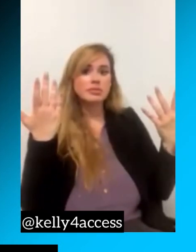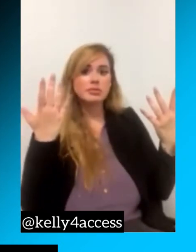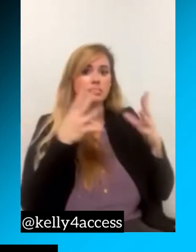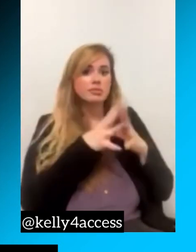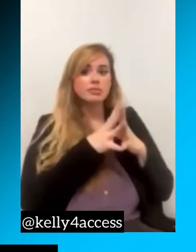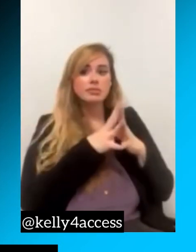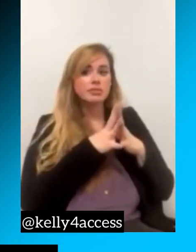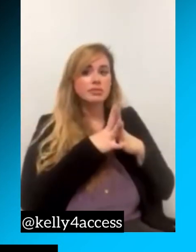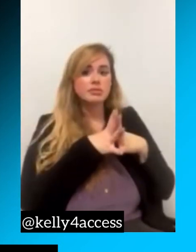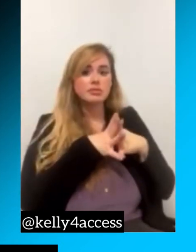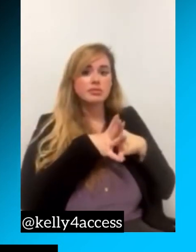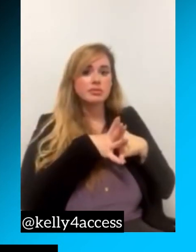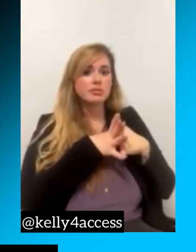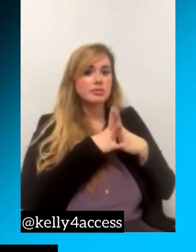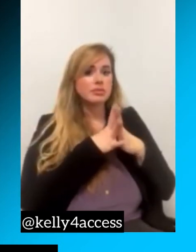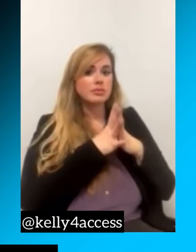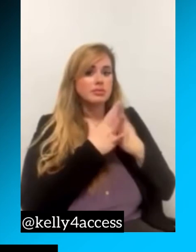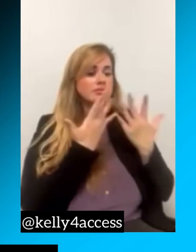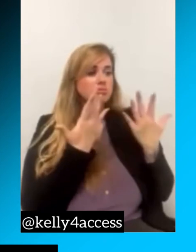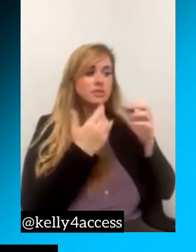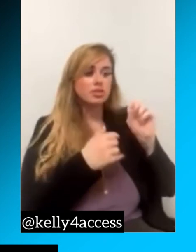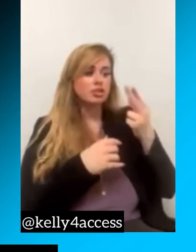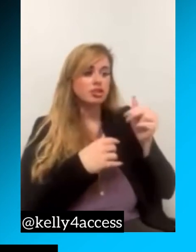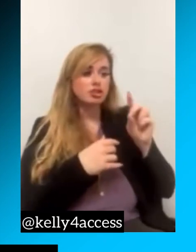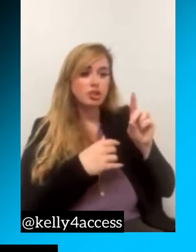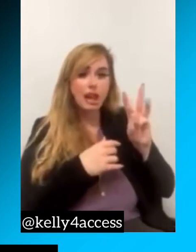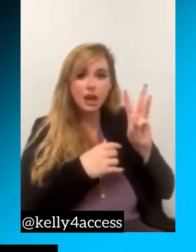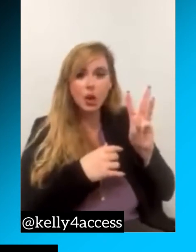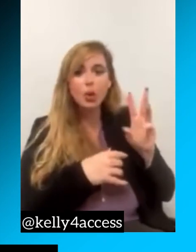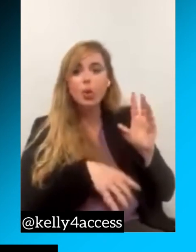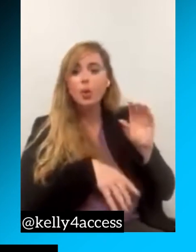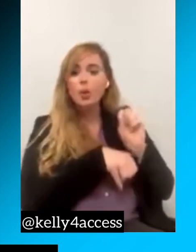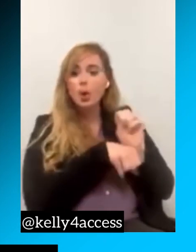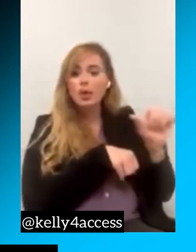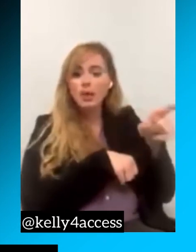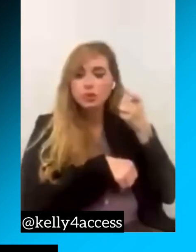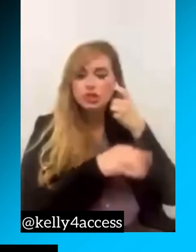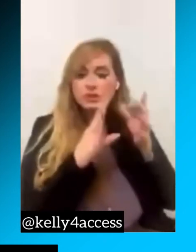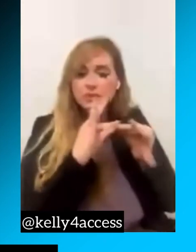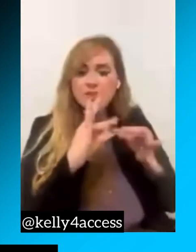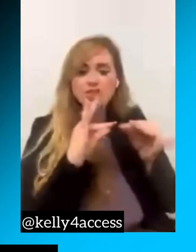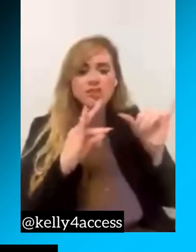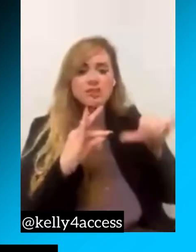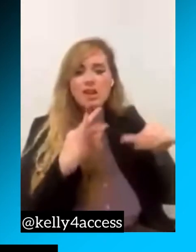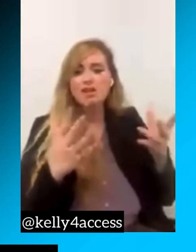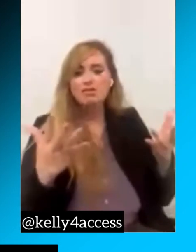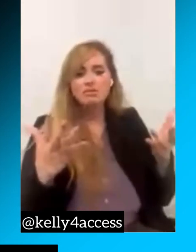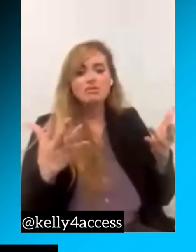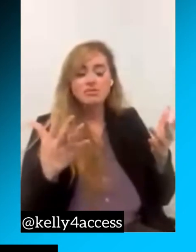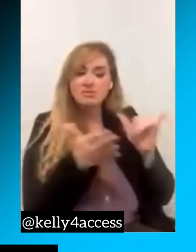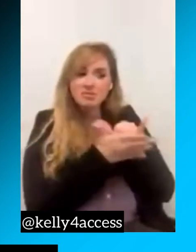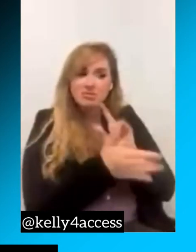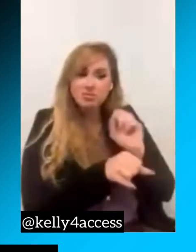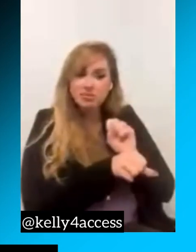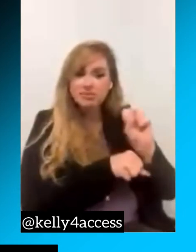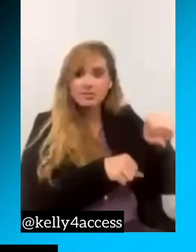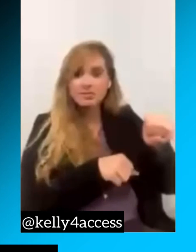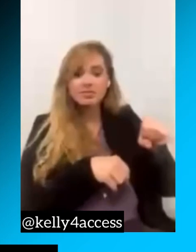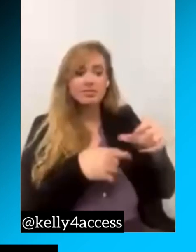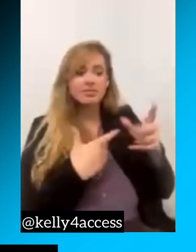shadow work, like you mentioned. Sometimes it can be anything. It really is. It's so personal, and